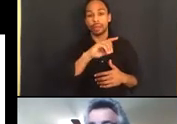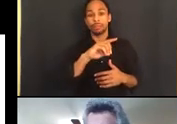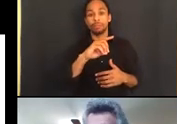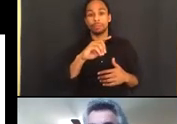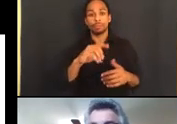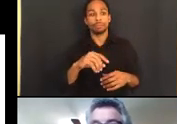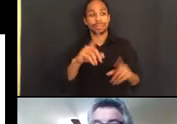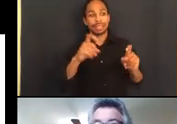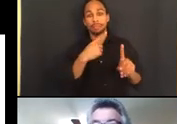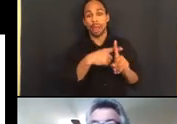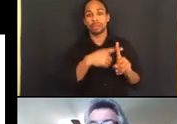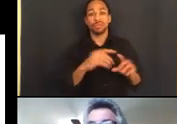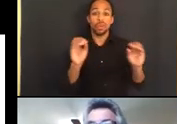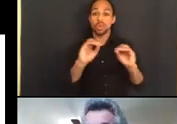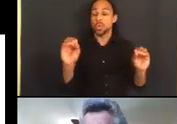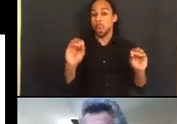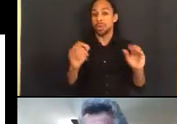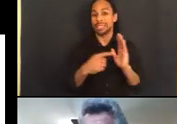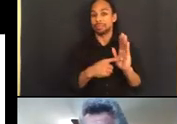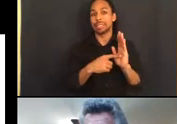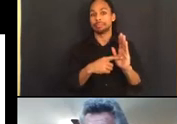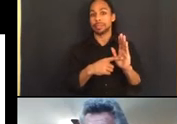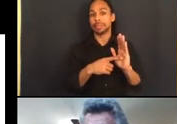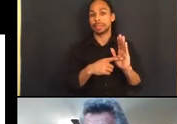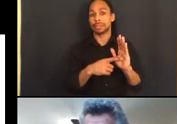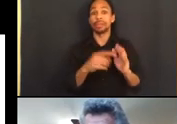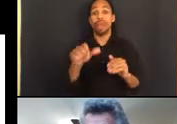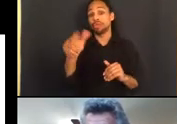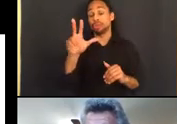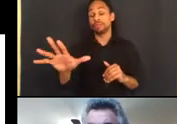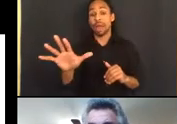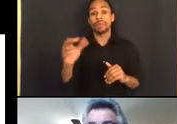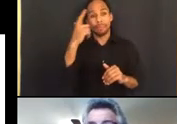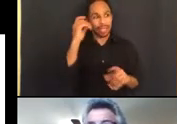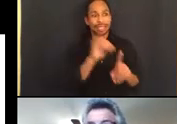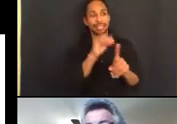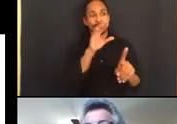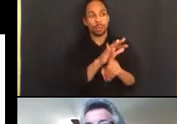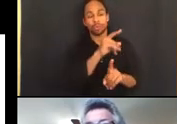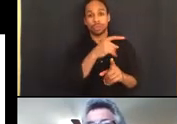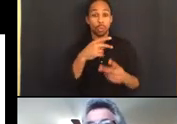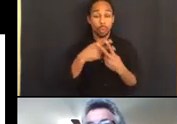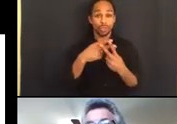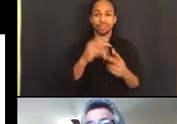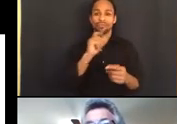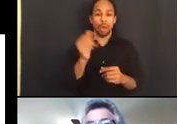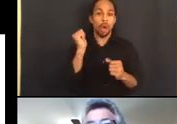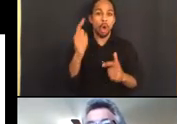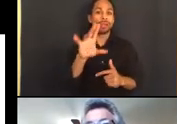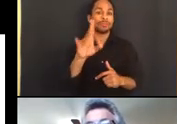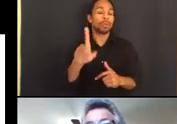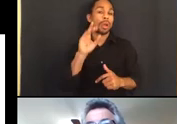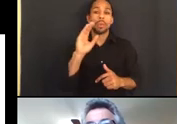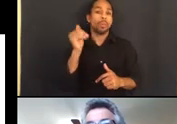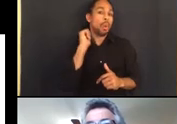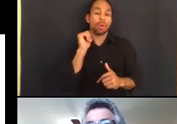symptomatic. The other 35 are also now, because they were exposed, are quarantined. So all 71 will not be working for the